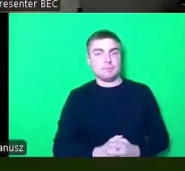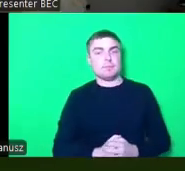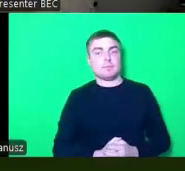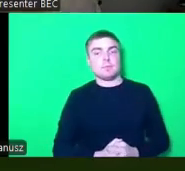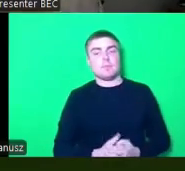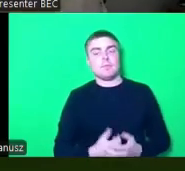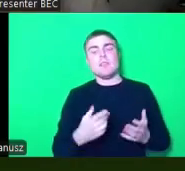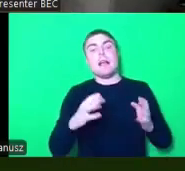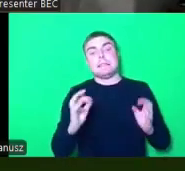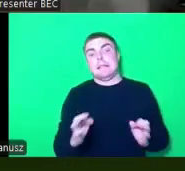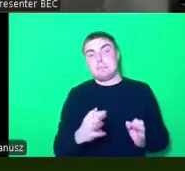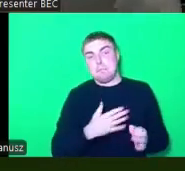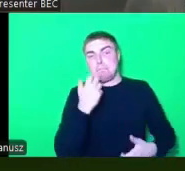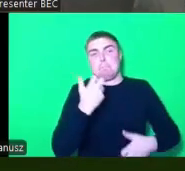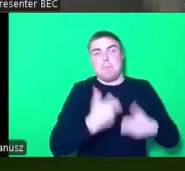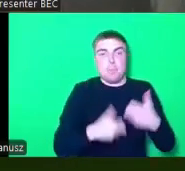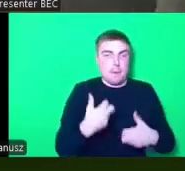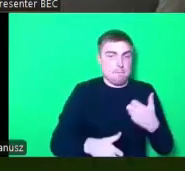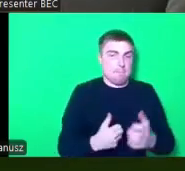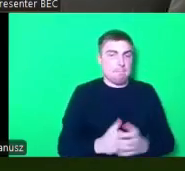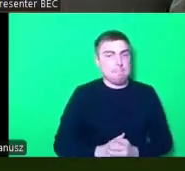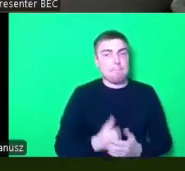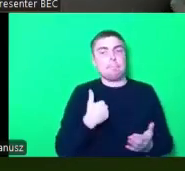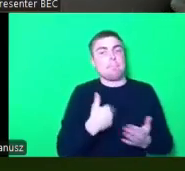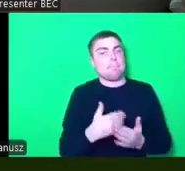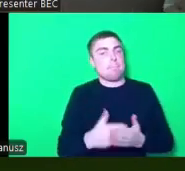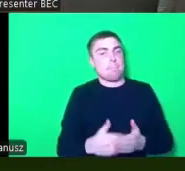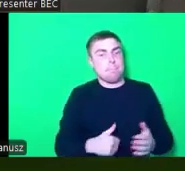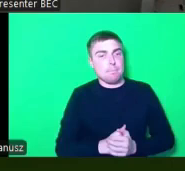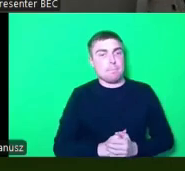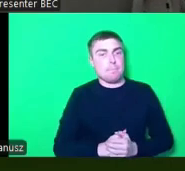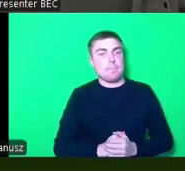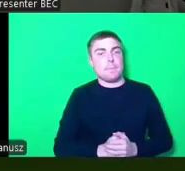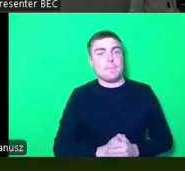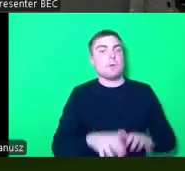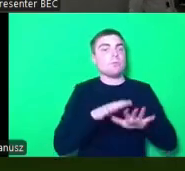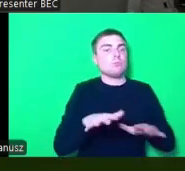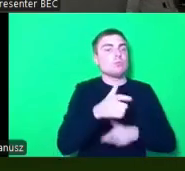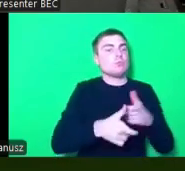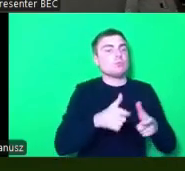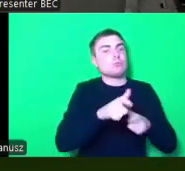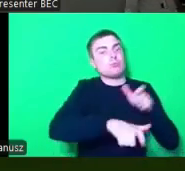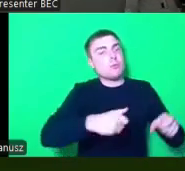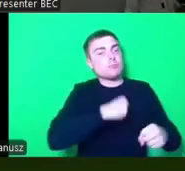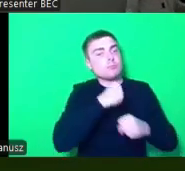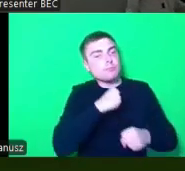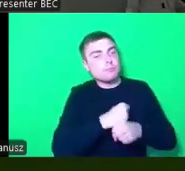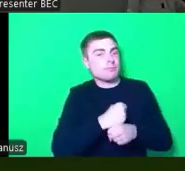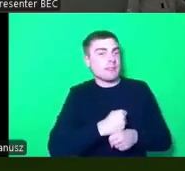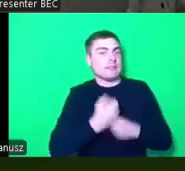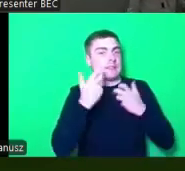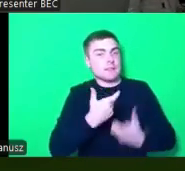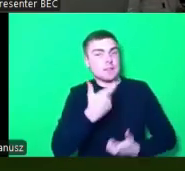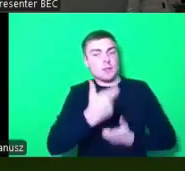of paralysis, because you would think that everybody is working now to build this resilience in the forest. I can tell